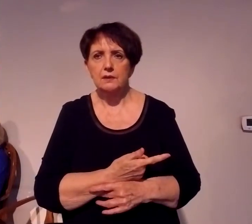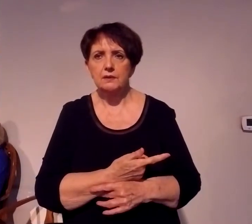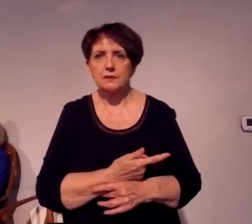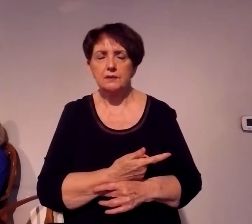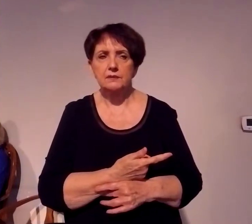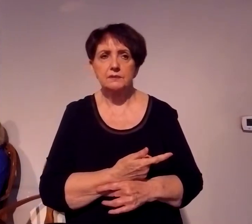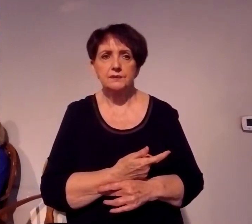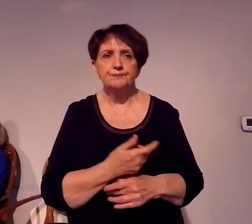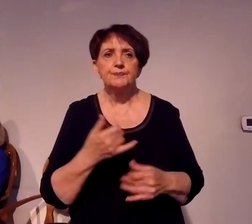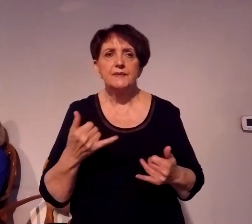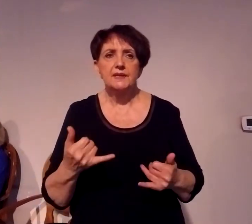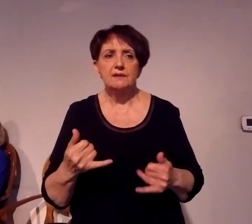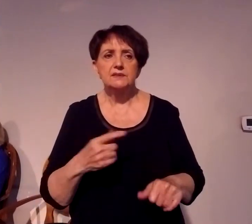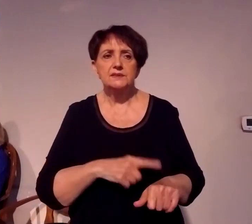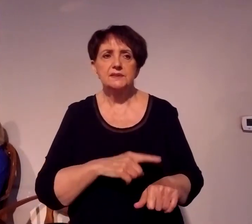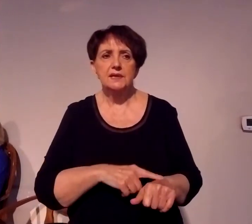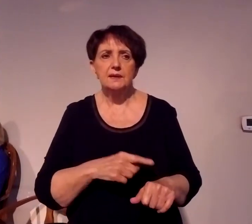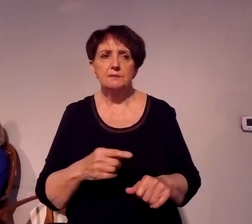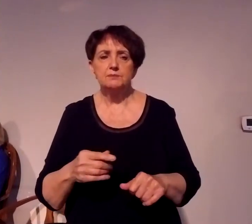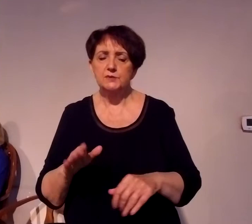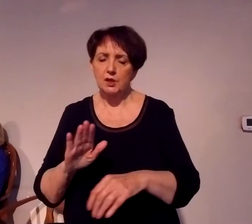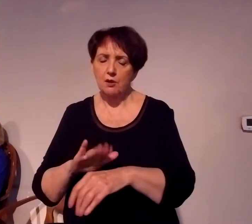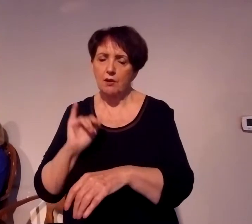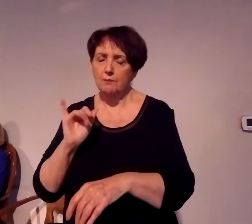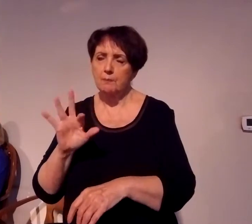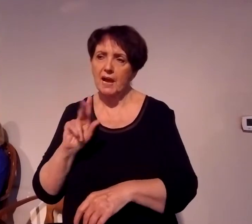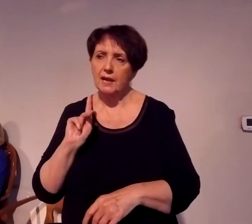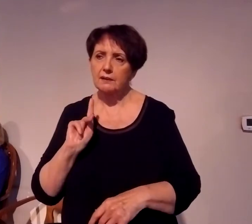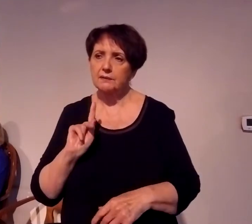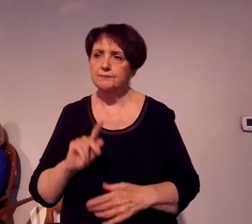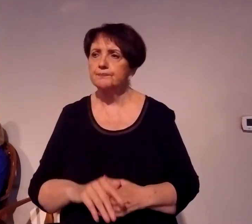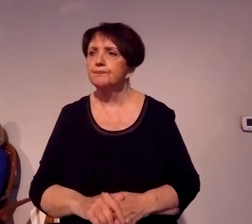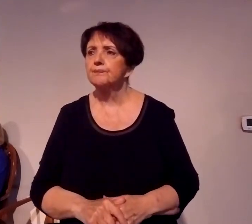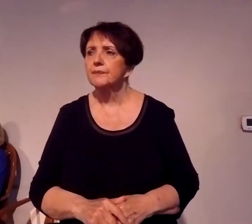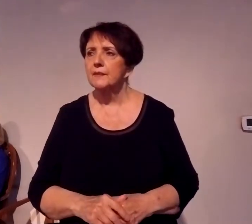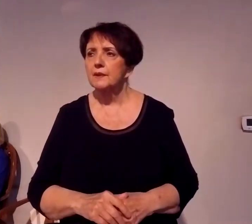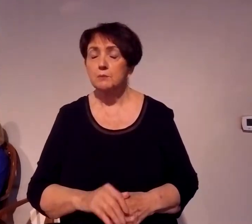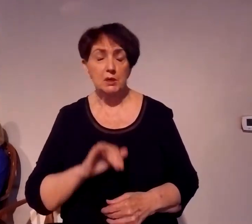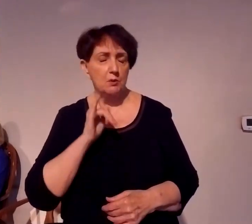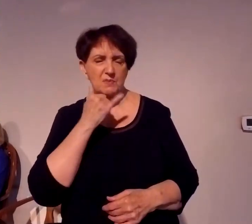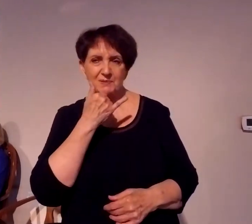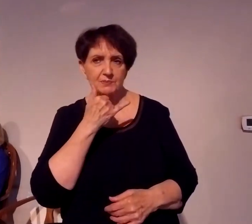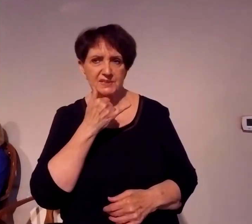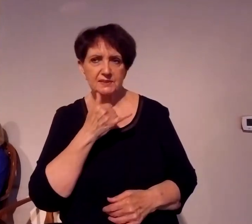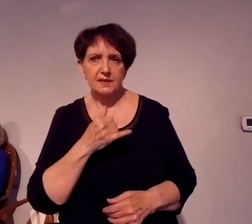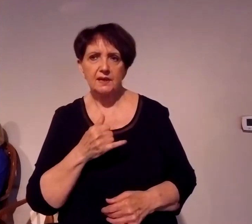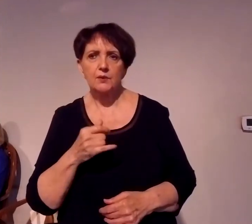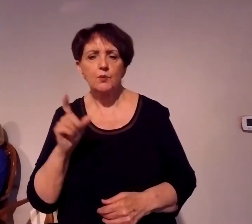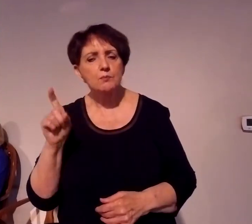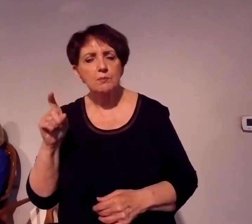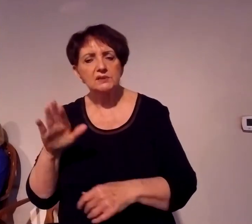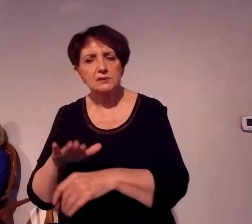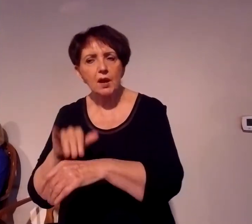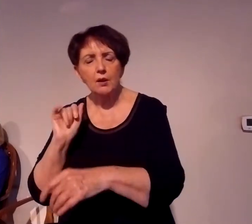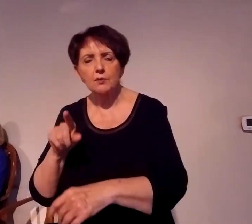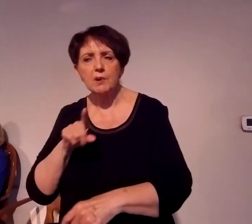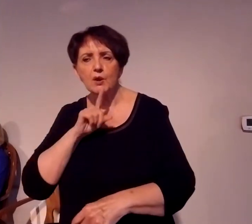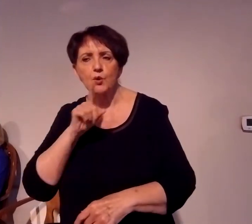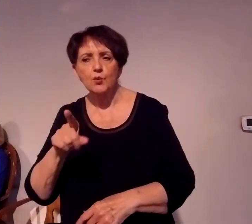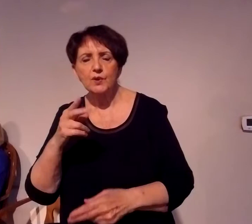So now is our time to call her back. But make no mistake, we must call her by her true